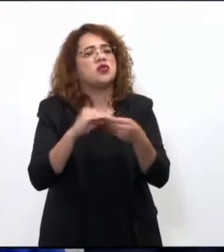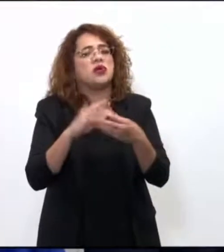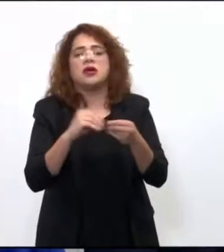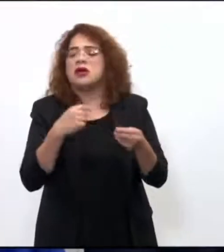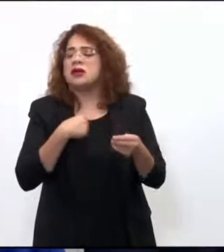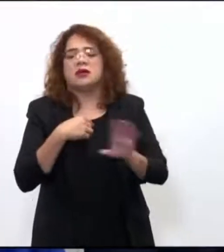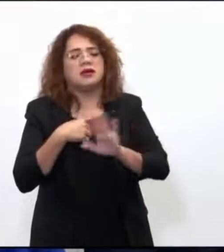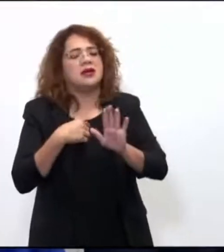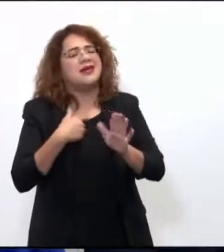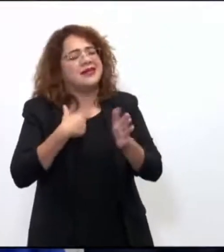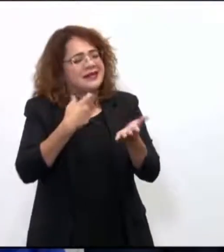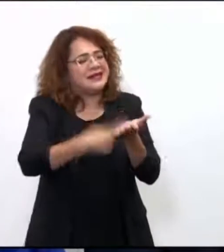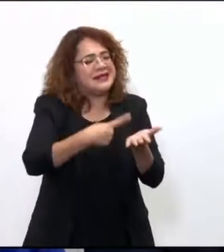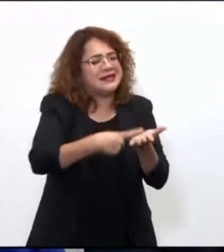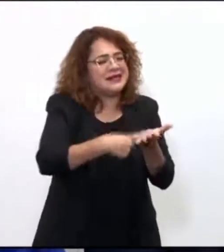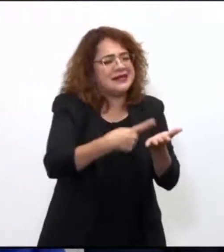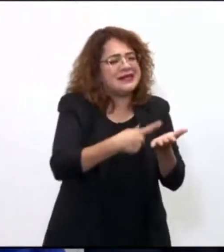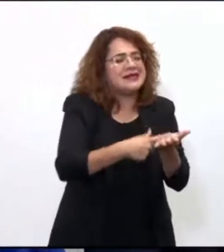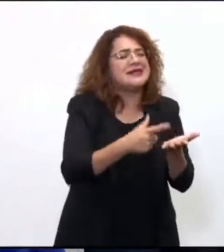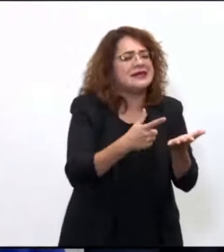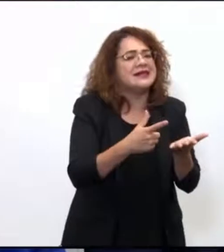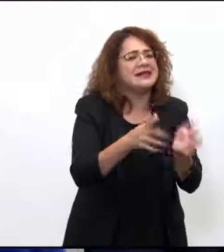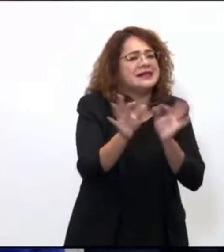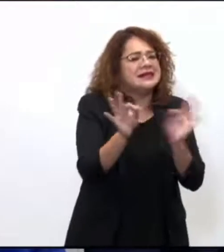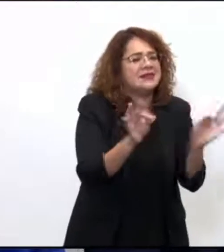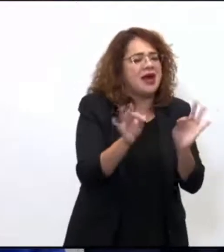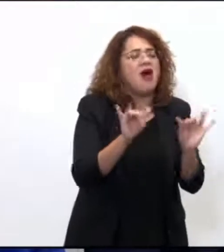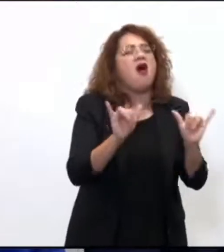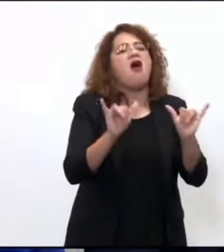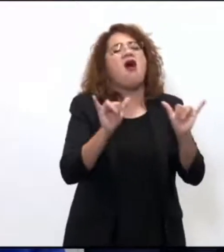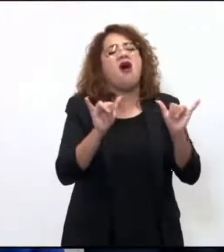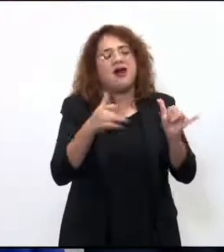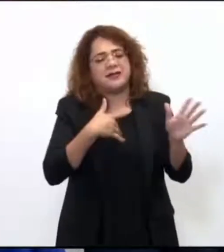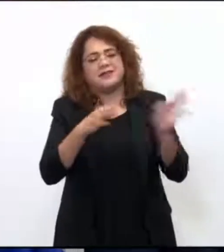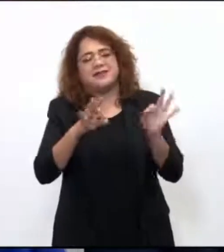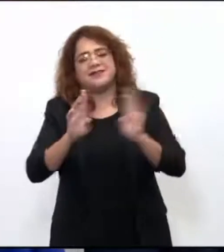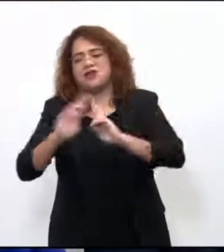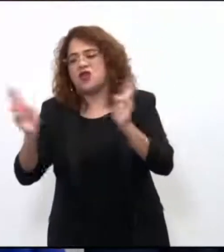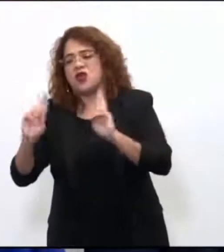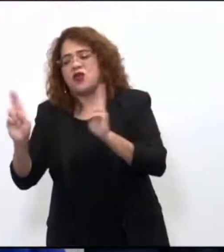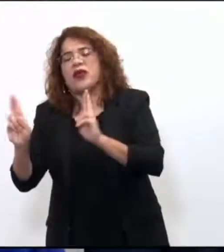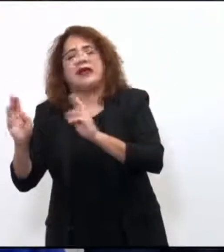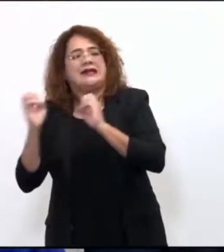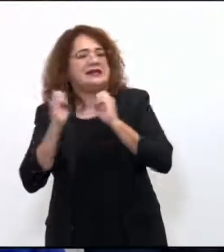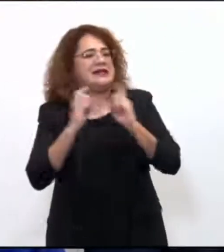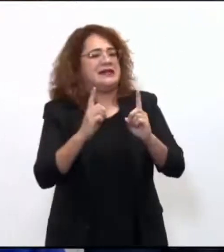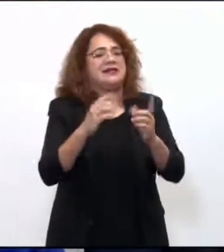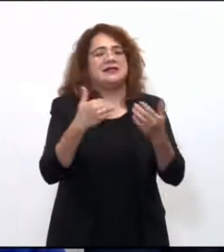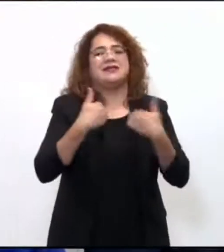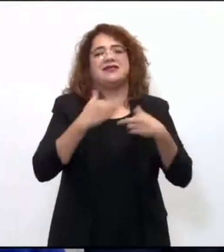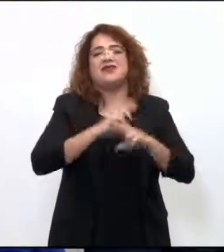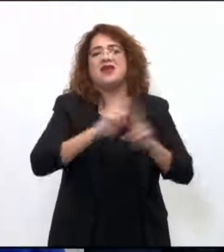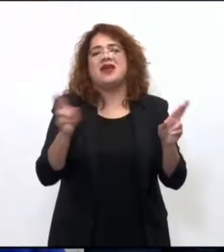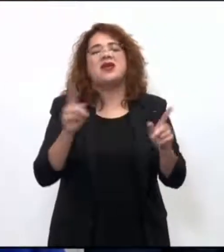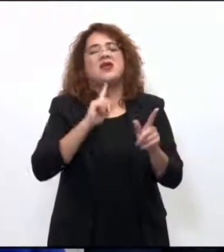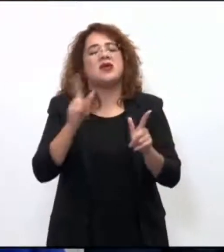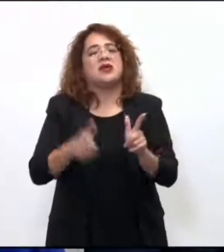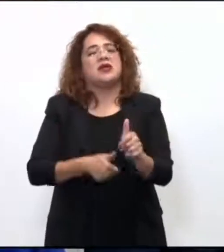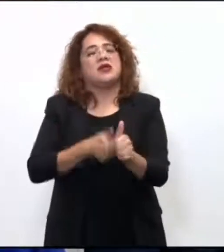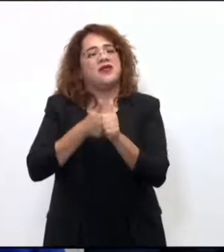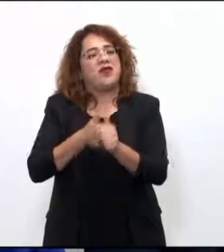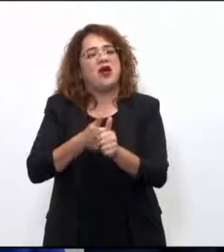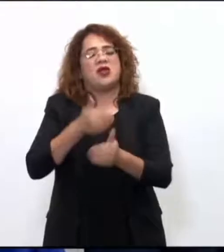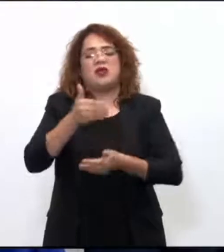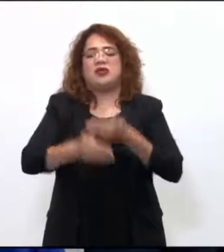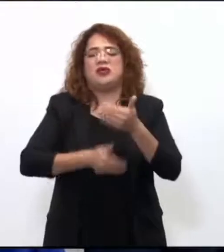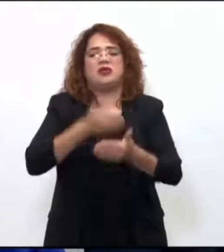And then just, making sure that we're following all of the protocols to get everybody vaccinated. All right, thank